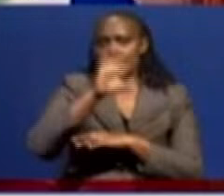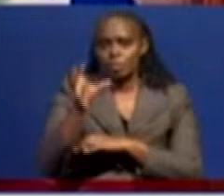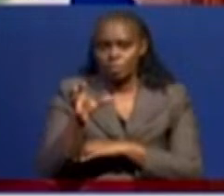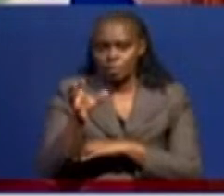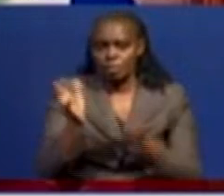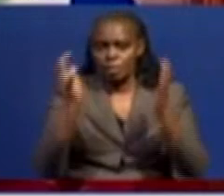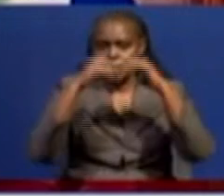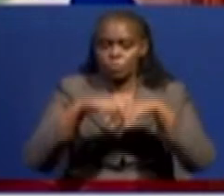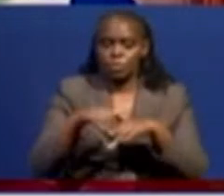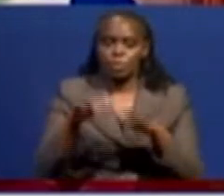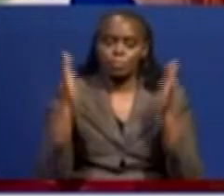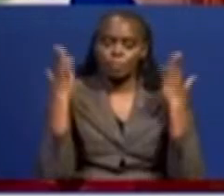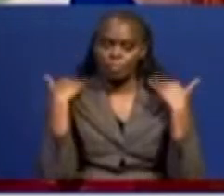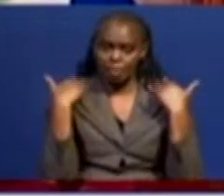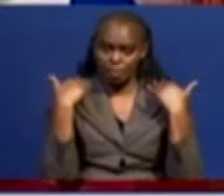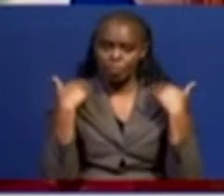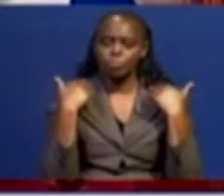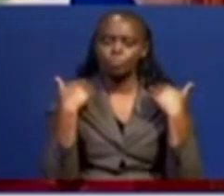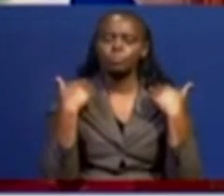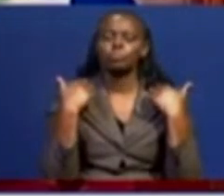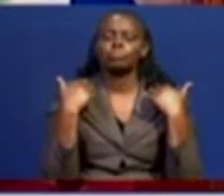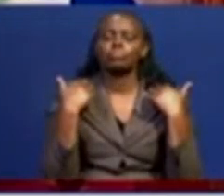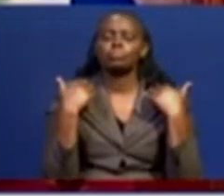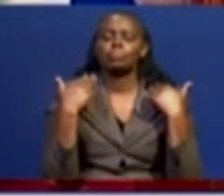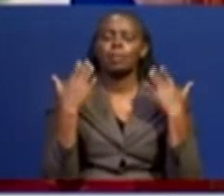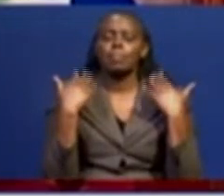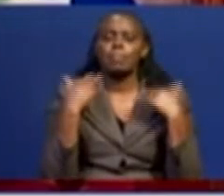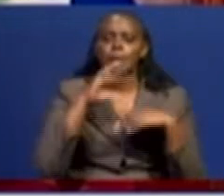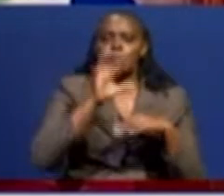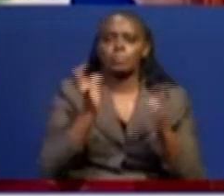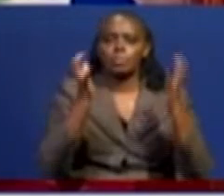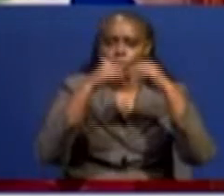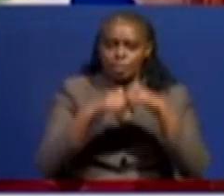The County Assembly has taken